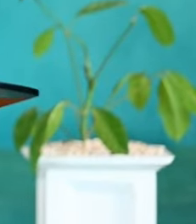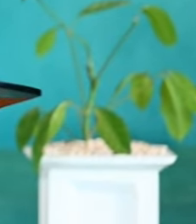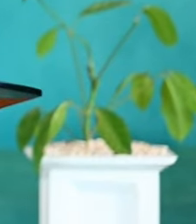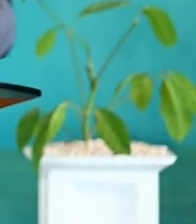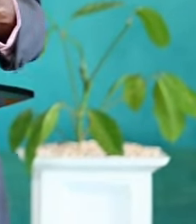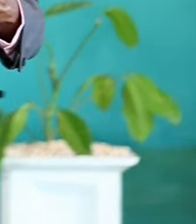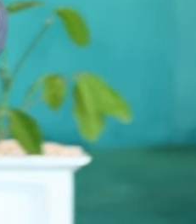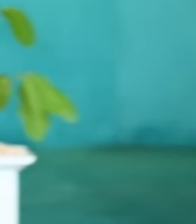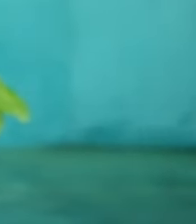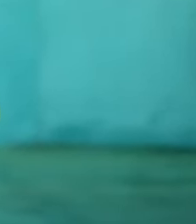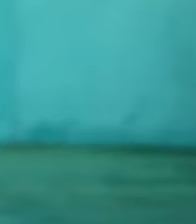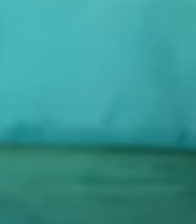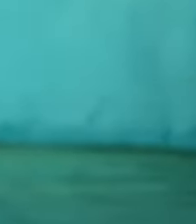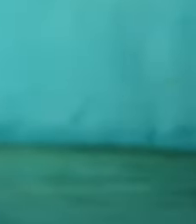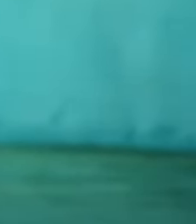clear